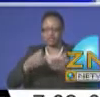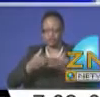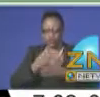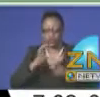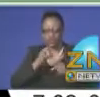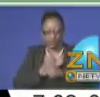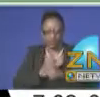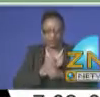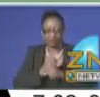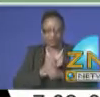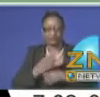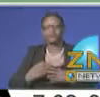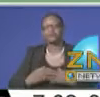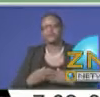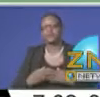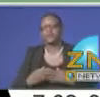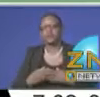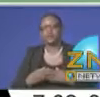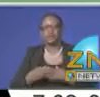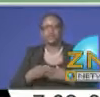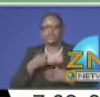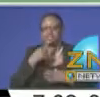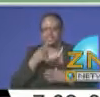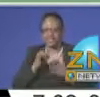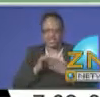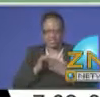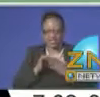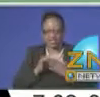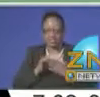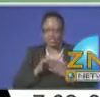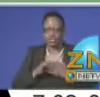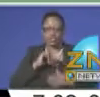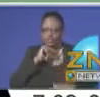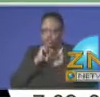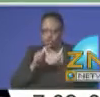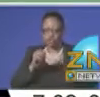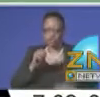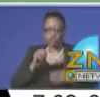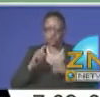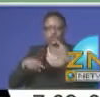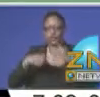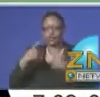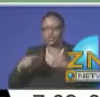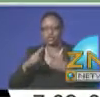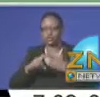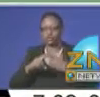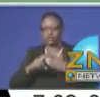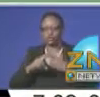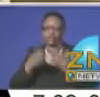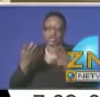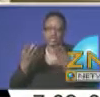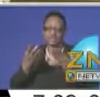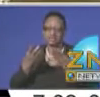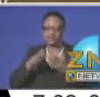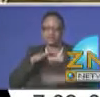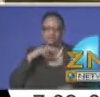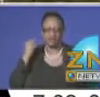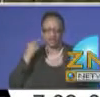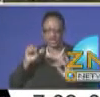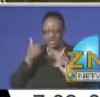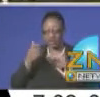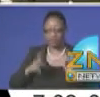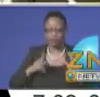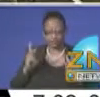of the board nor management of Bahamasair to reduce any staff, but rather to see the restructuring primarily through attrition. That good